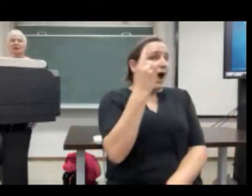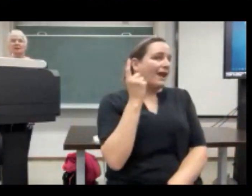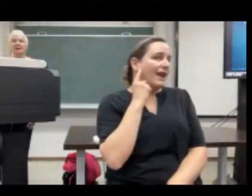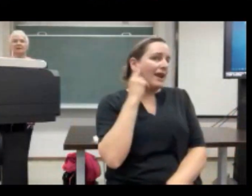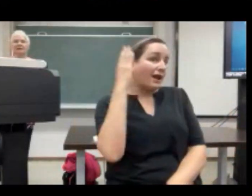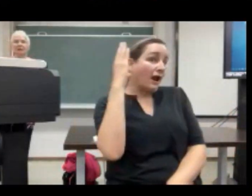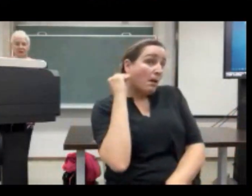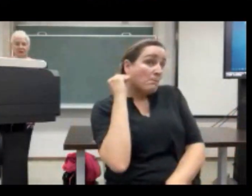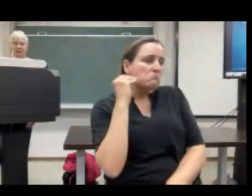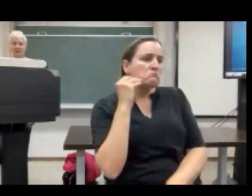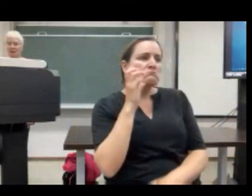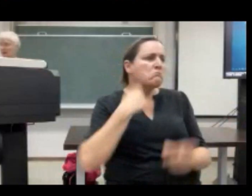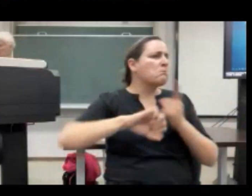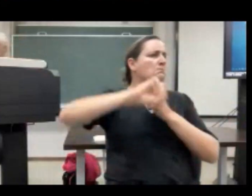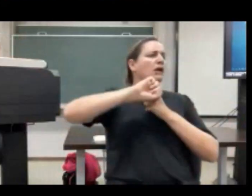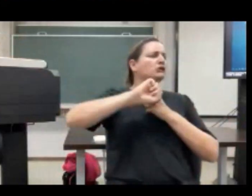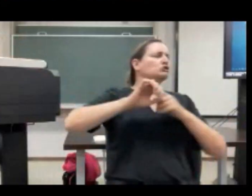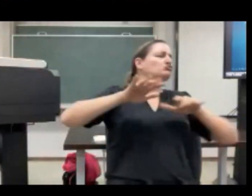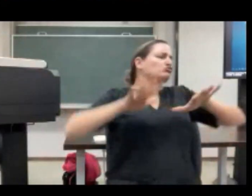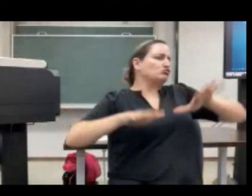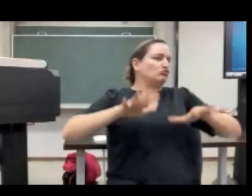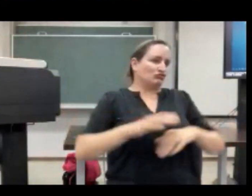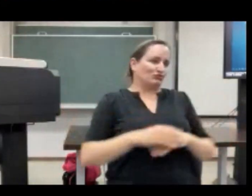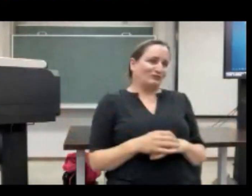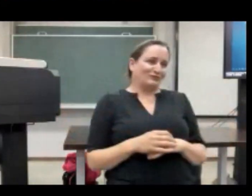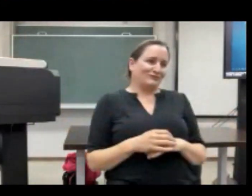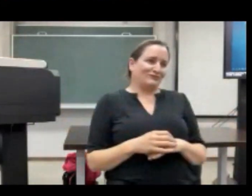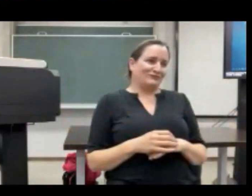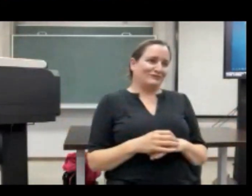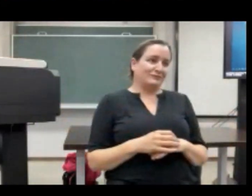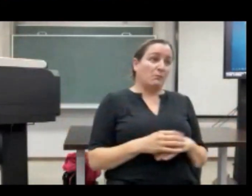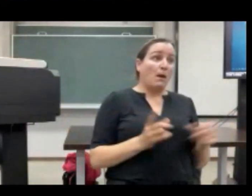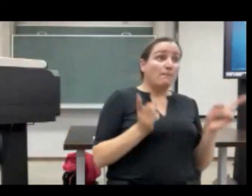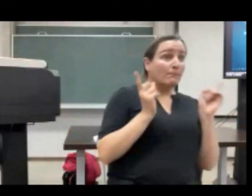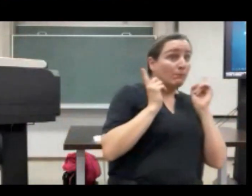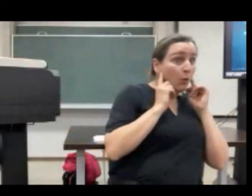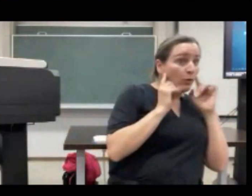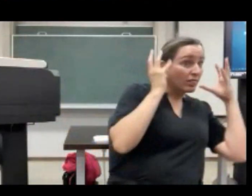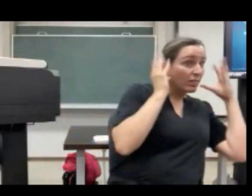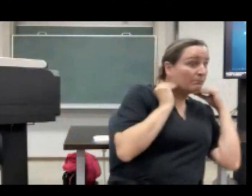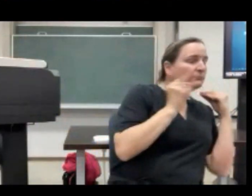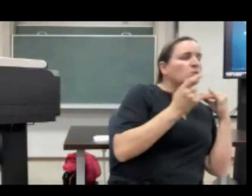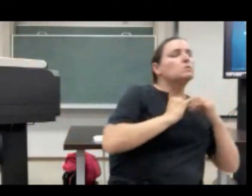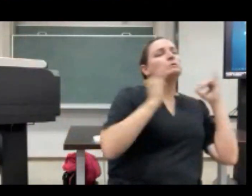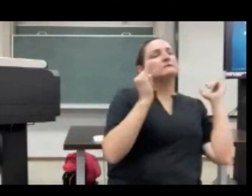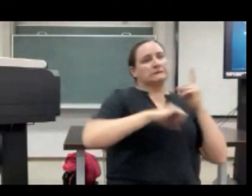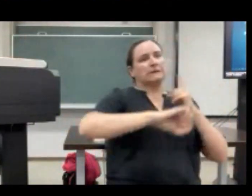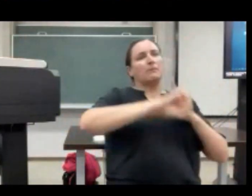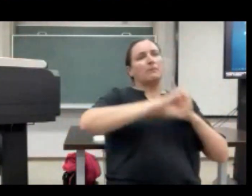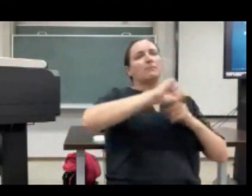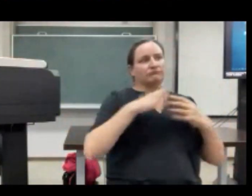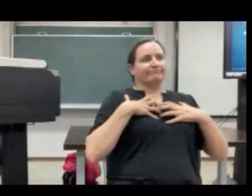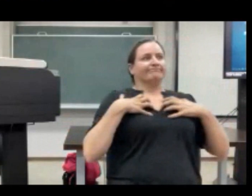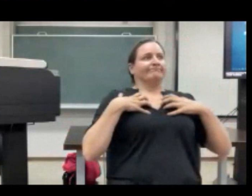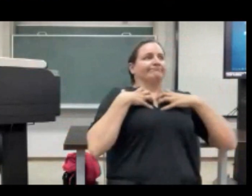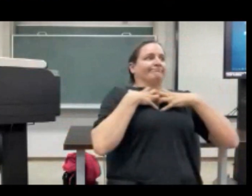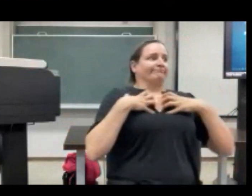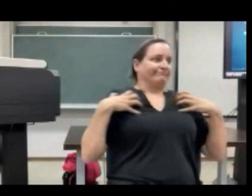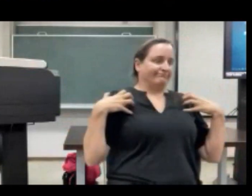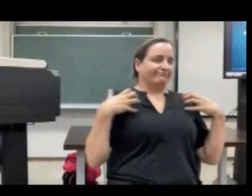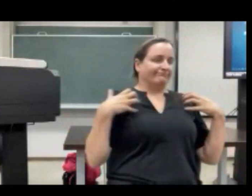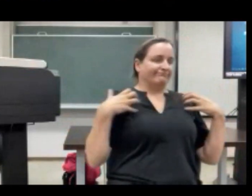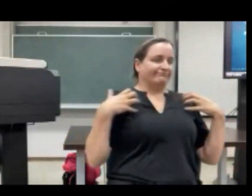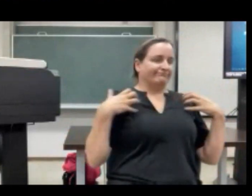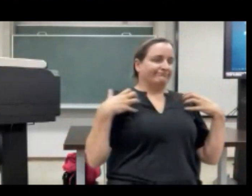the dramatic effects of hearing loss. And the restrictions on